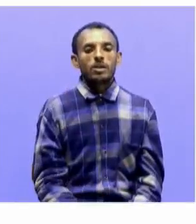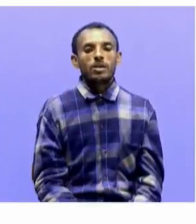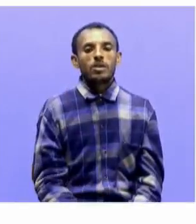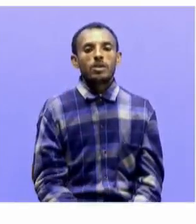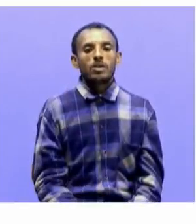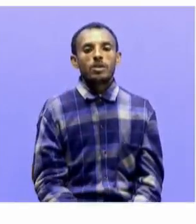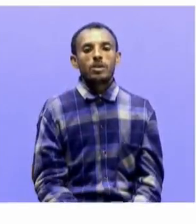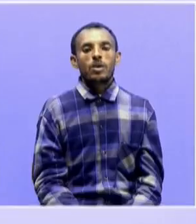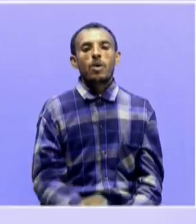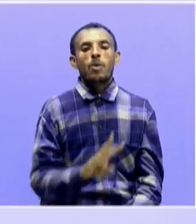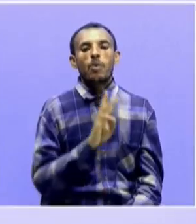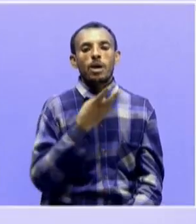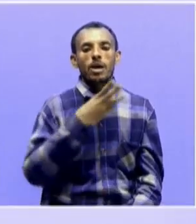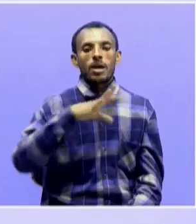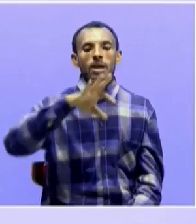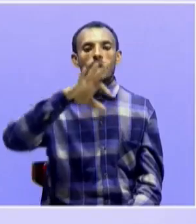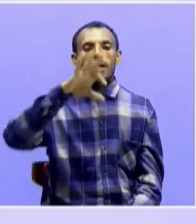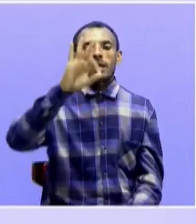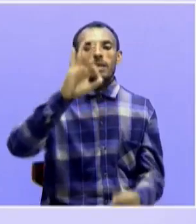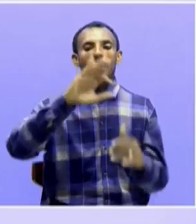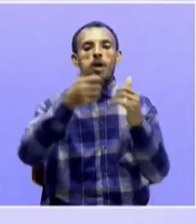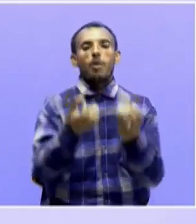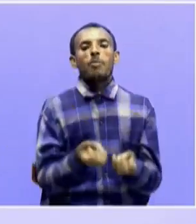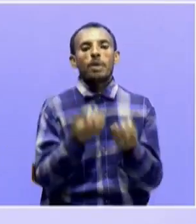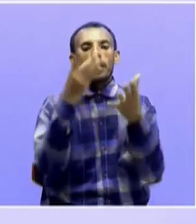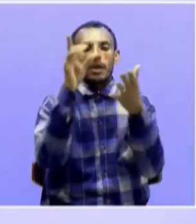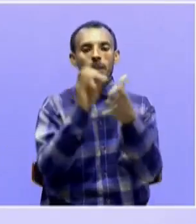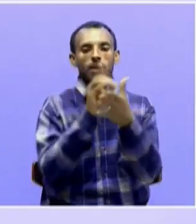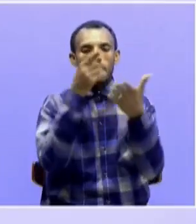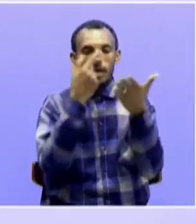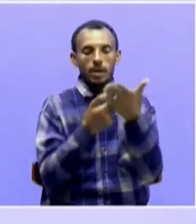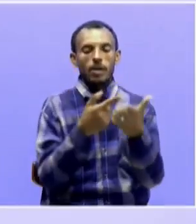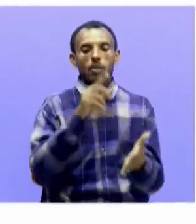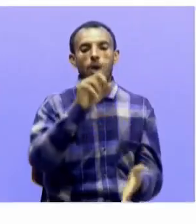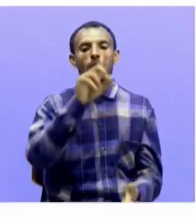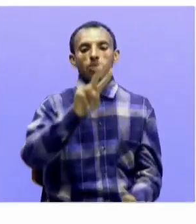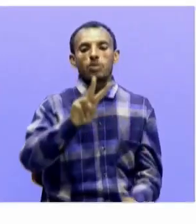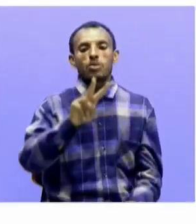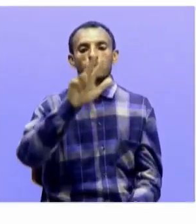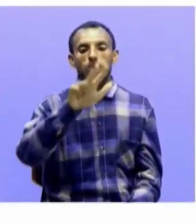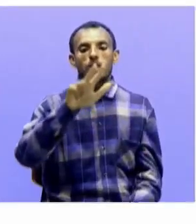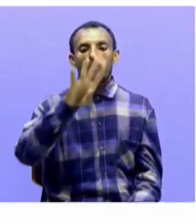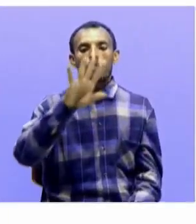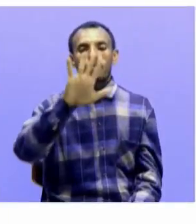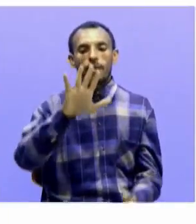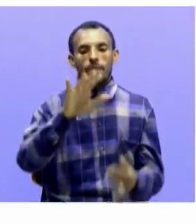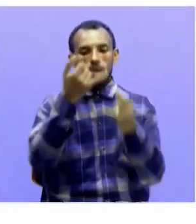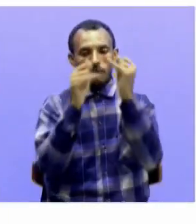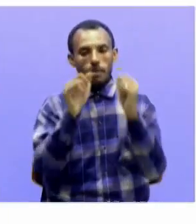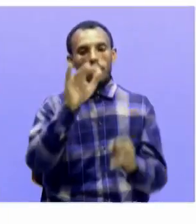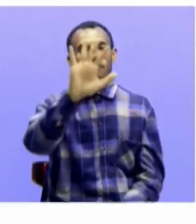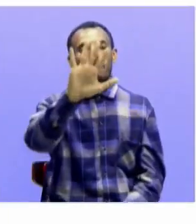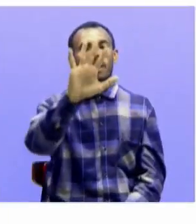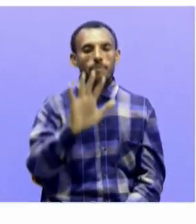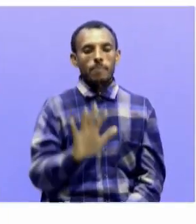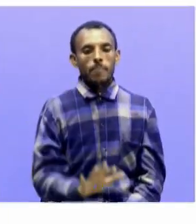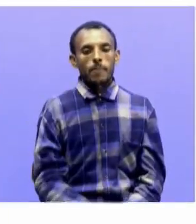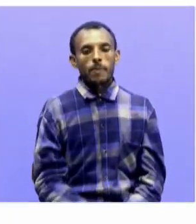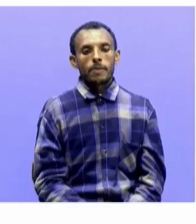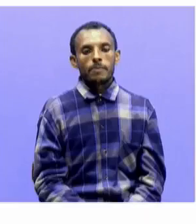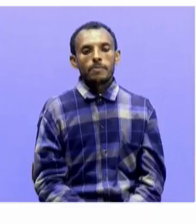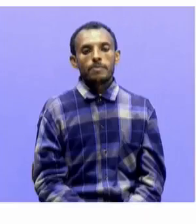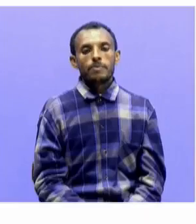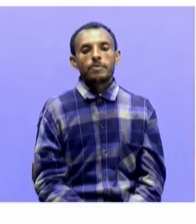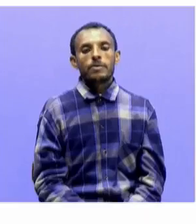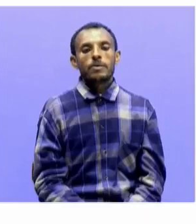So we have how many data here? 1, 2, 3, 4, 5. So you divide this by